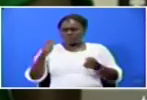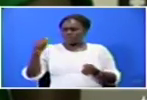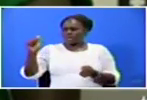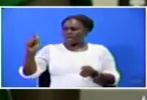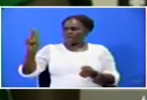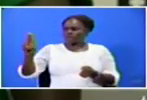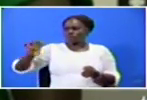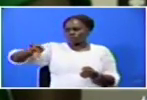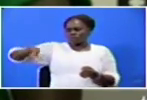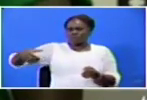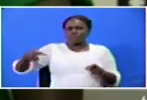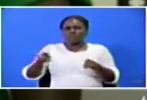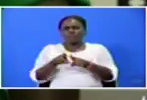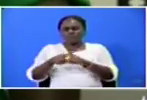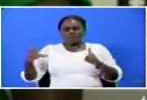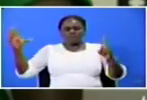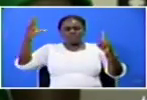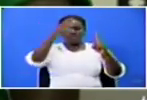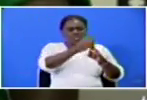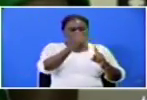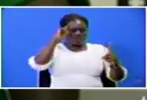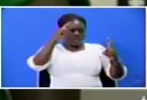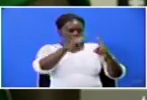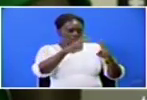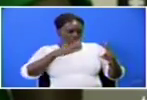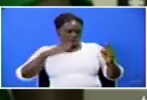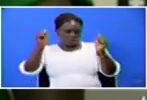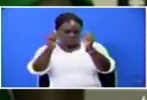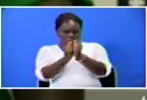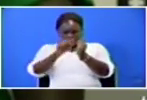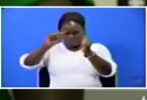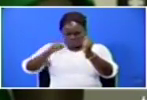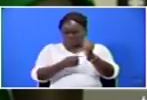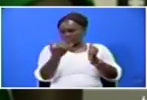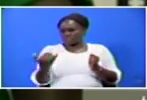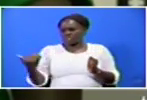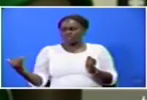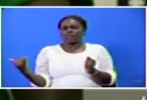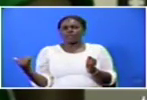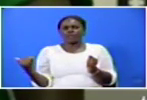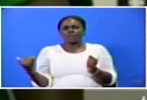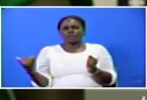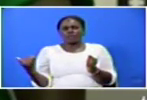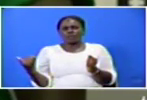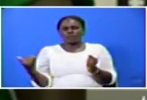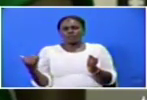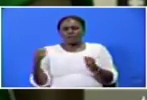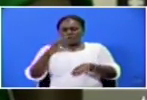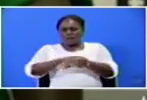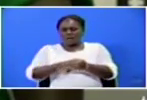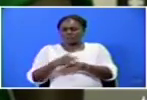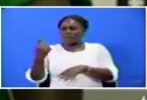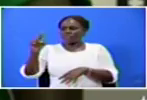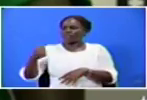that we will achieve our eventual aim of 10,000 children. We've reached approximately 1,500